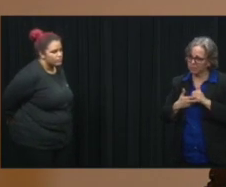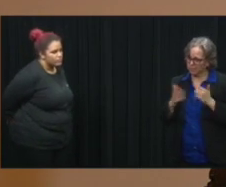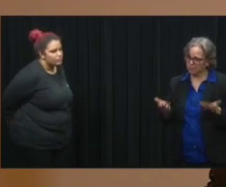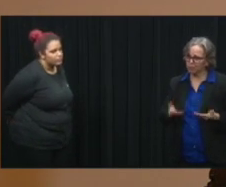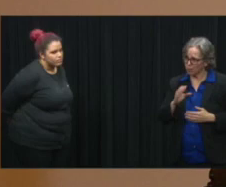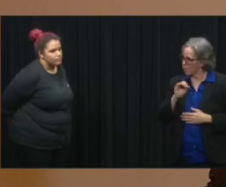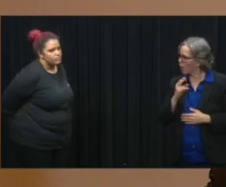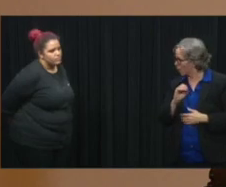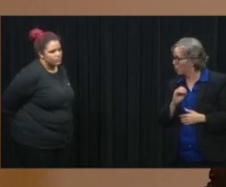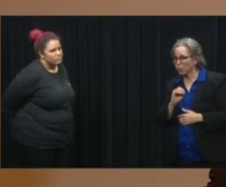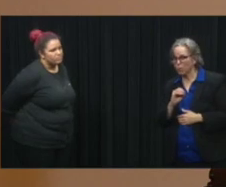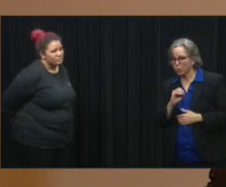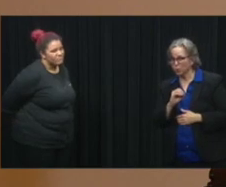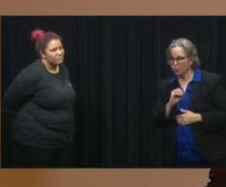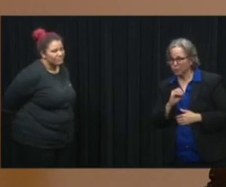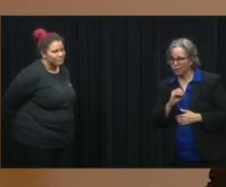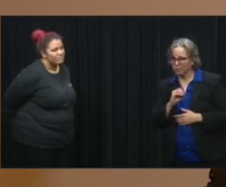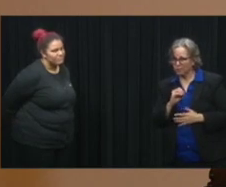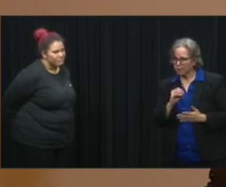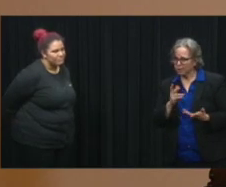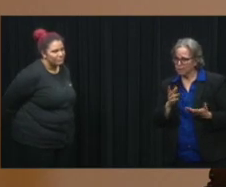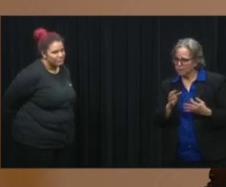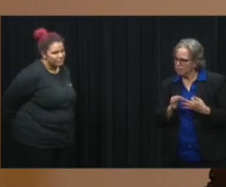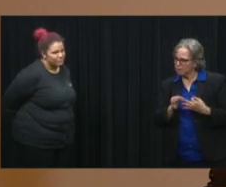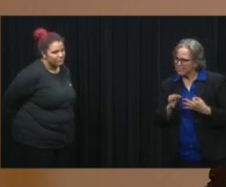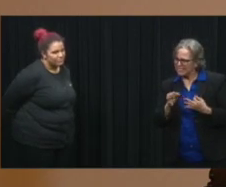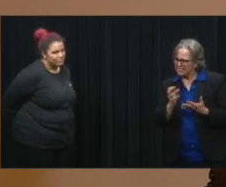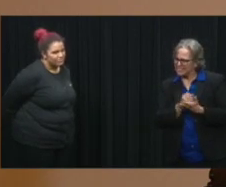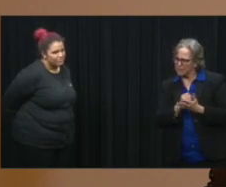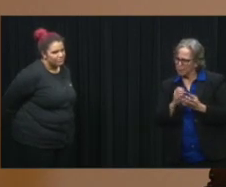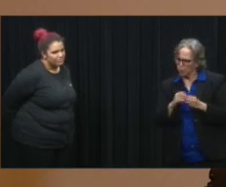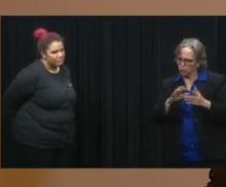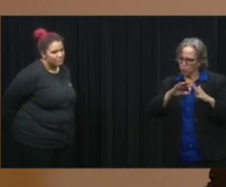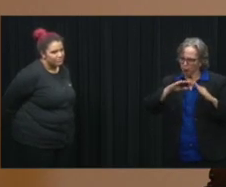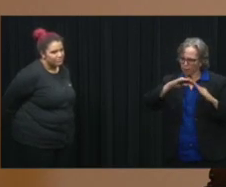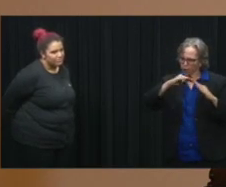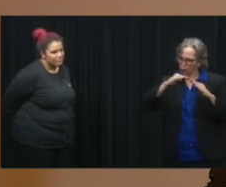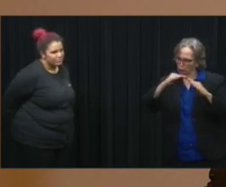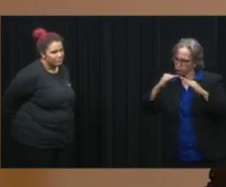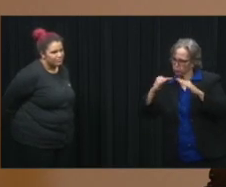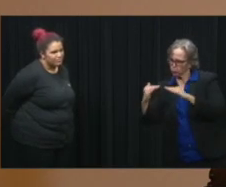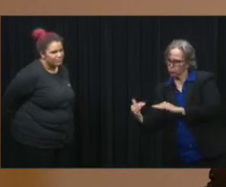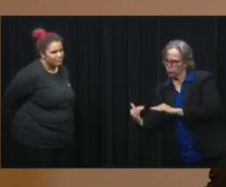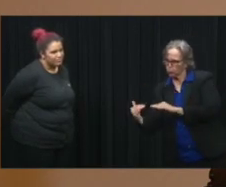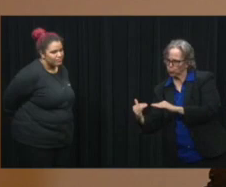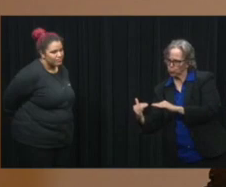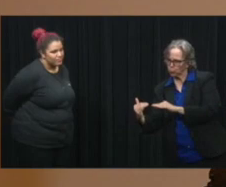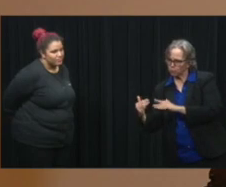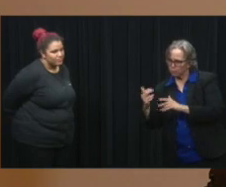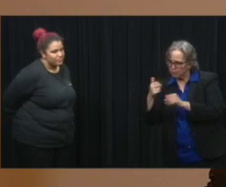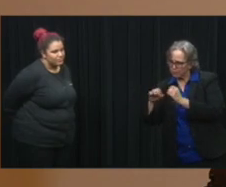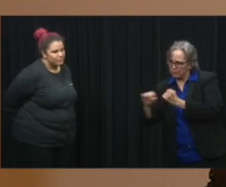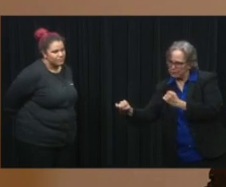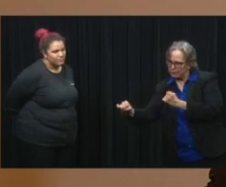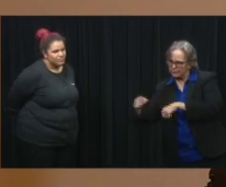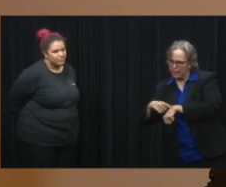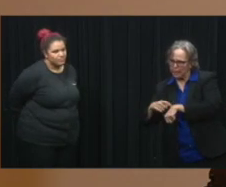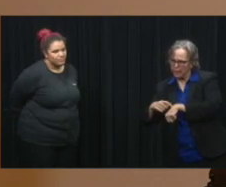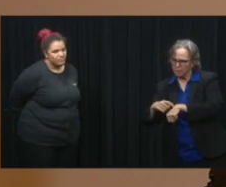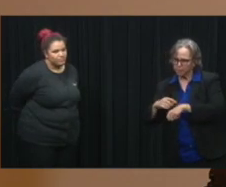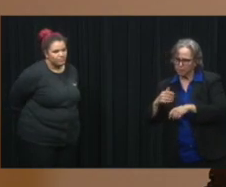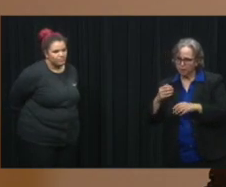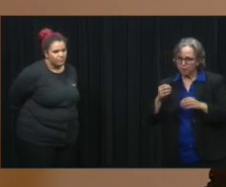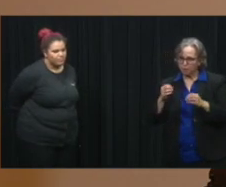every day helps us. And I hope every staying at home pushes us, remember, further out in time.